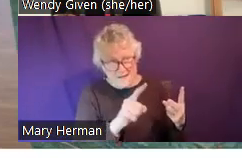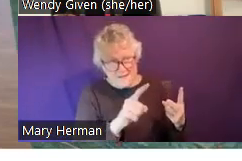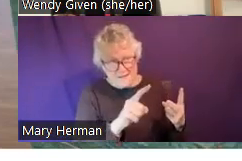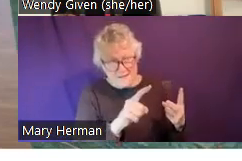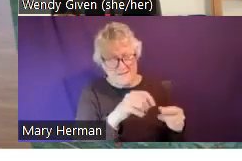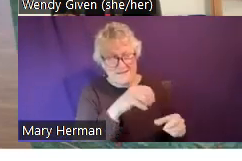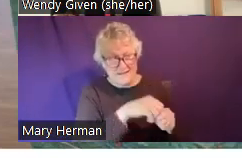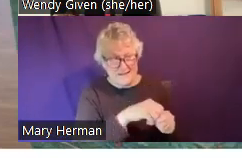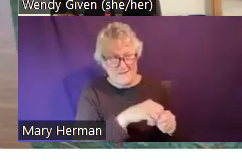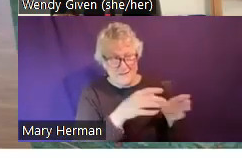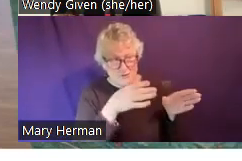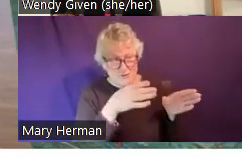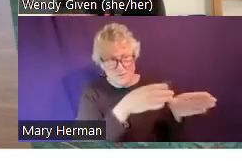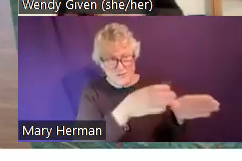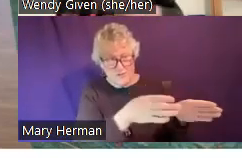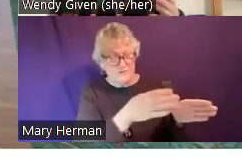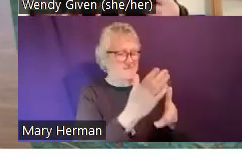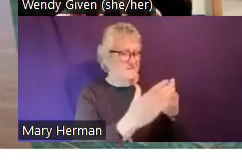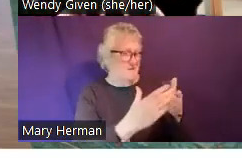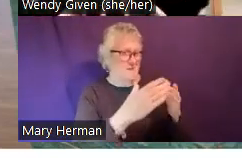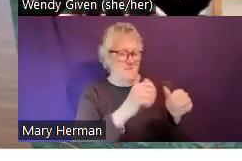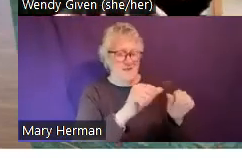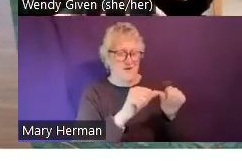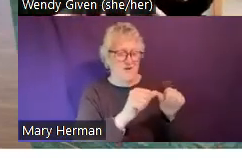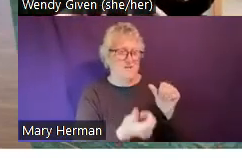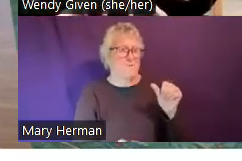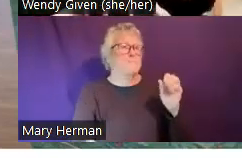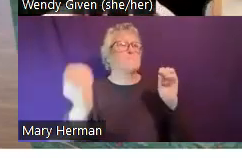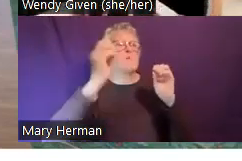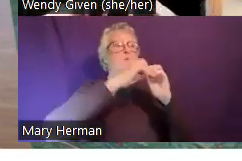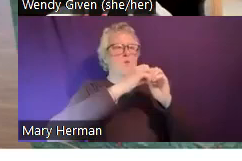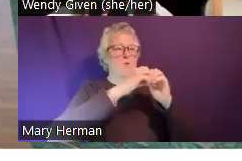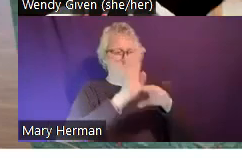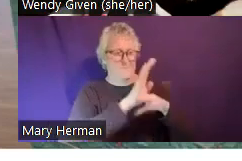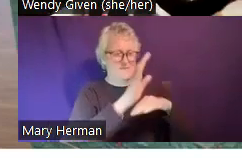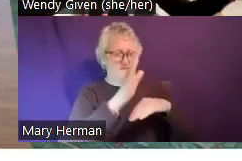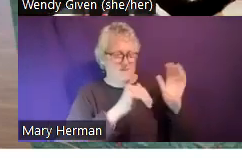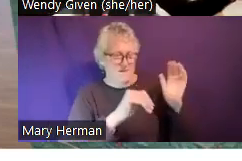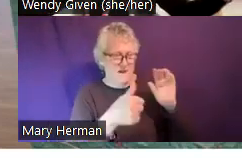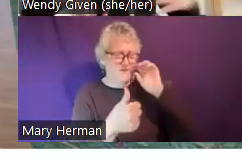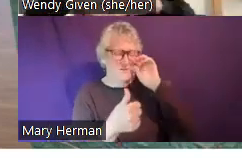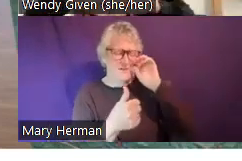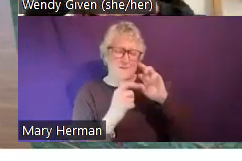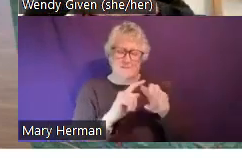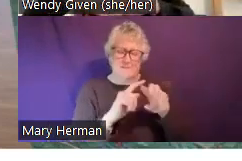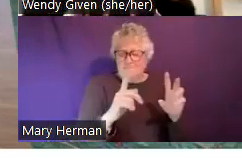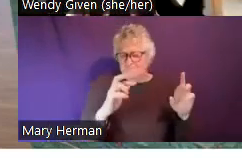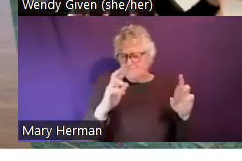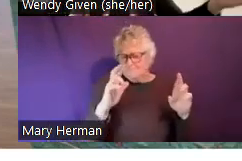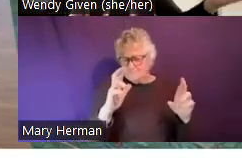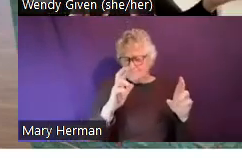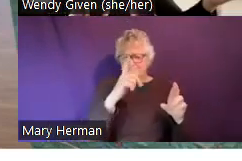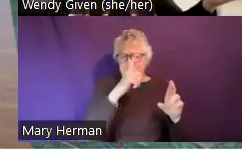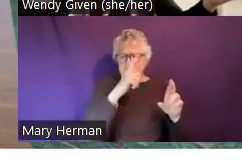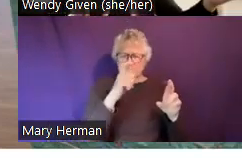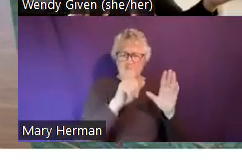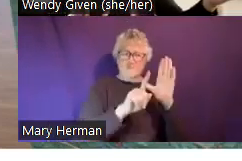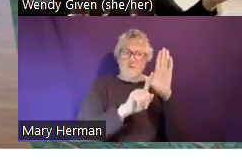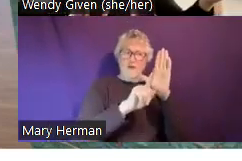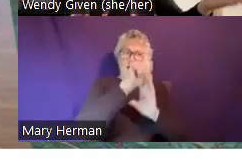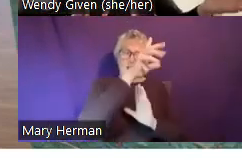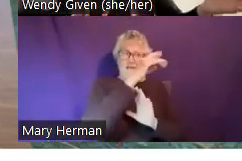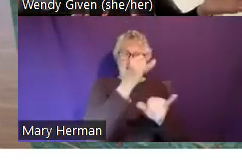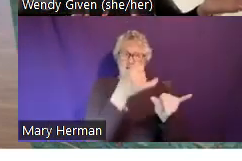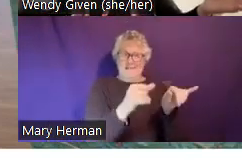busier than others. And I'm hoping because of the height and scale of the terminal core